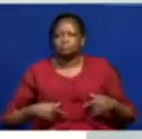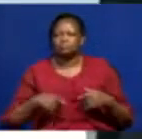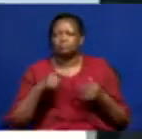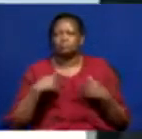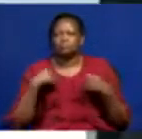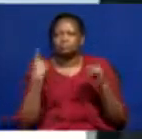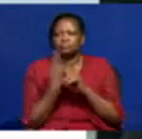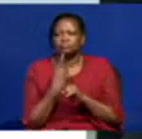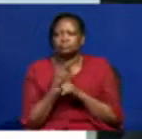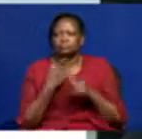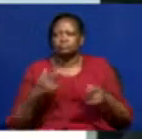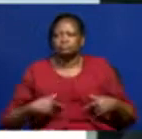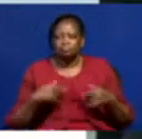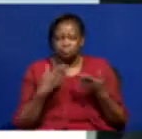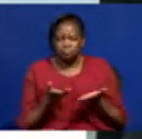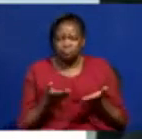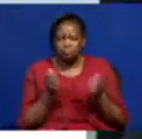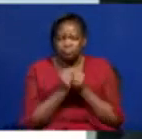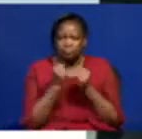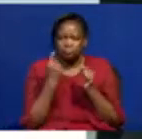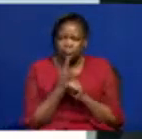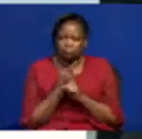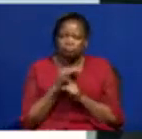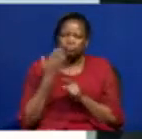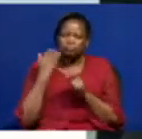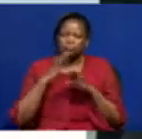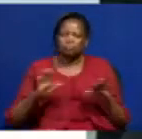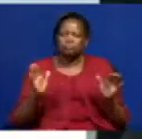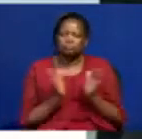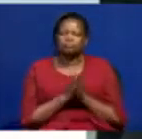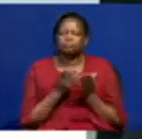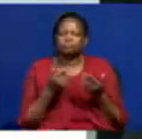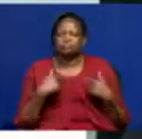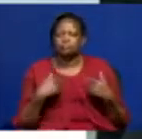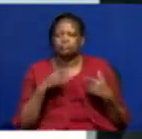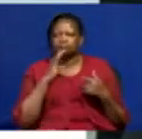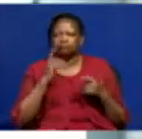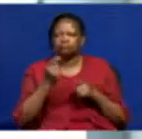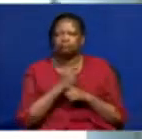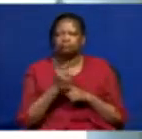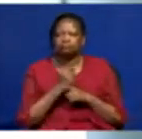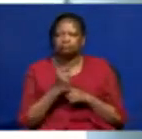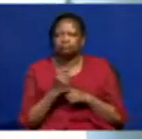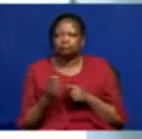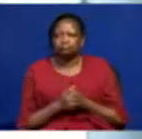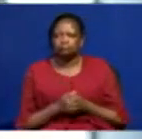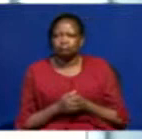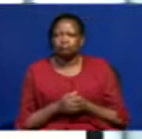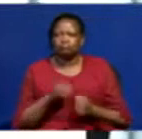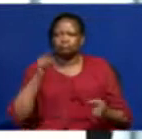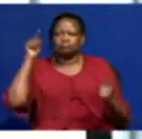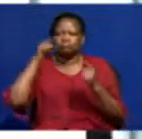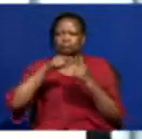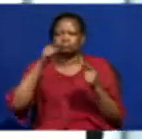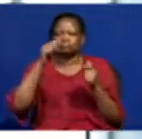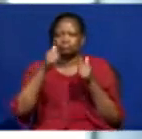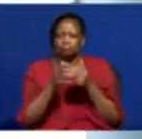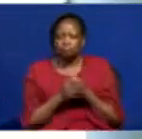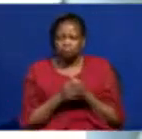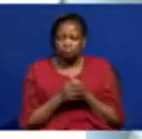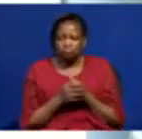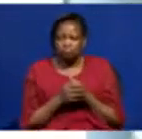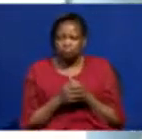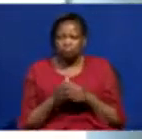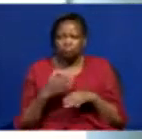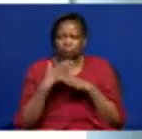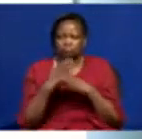have different youth on board with different backgrounds and having been trained on board. Three main objectives with Logos O, which is to